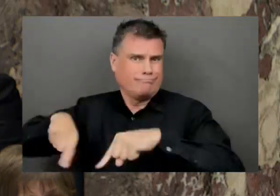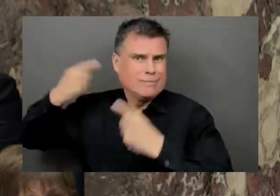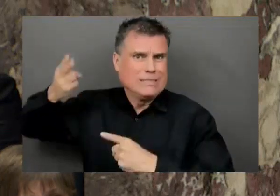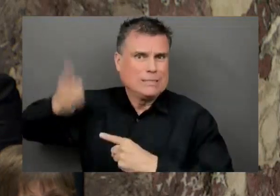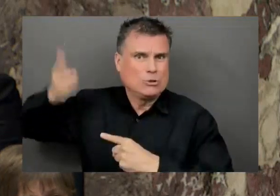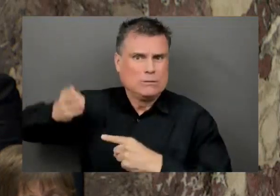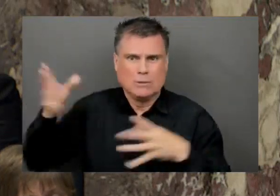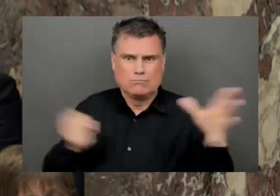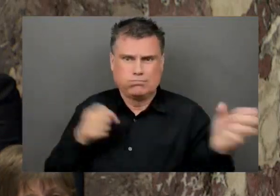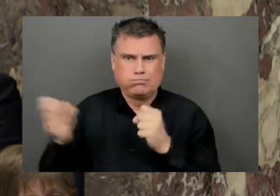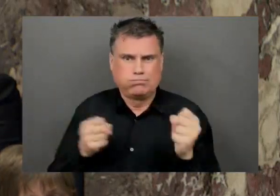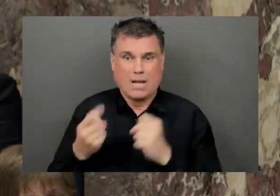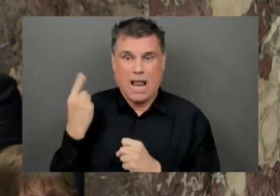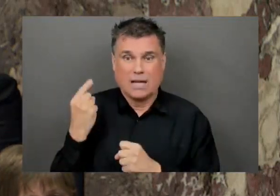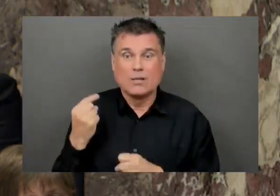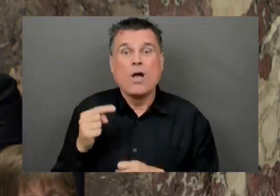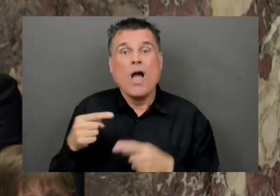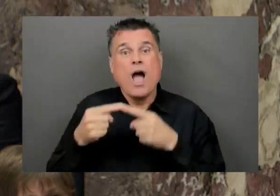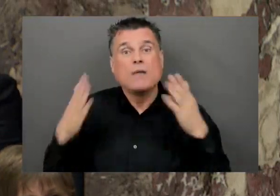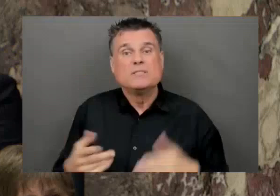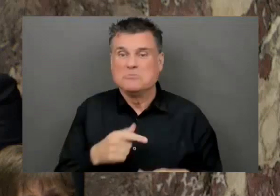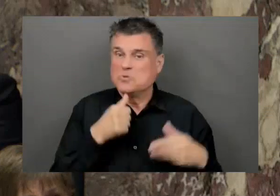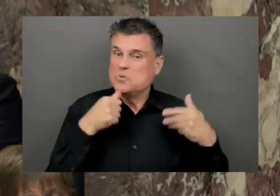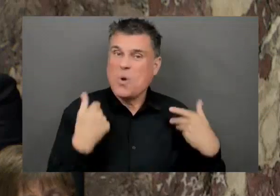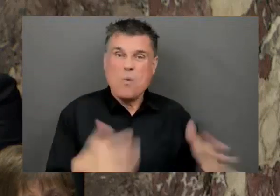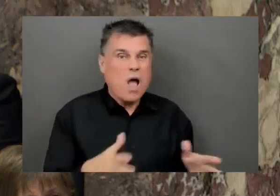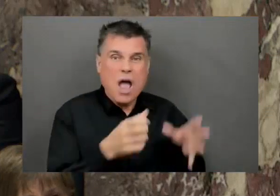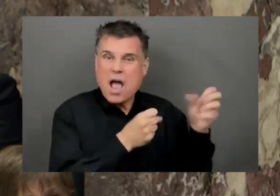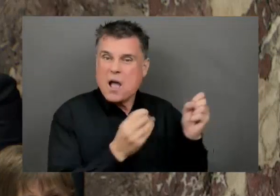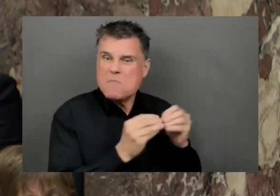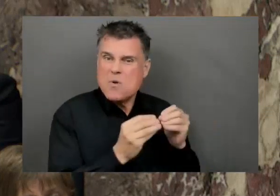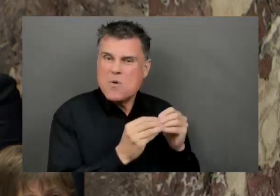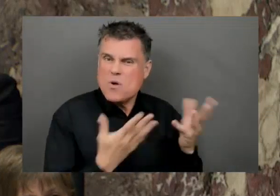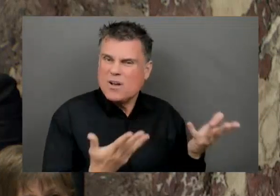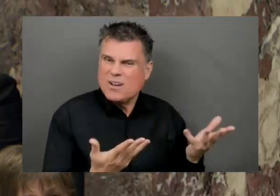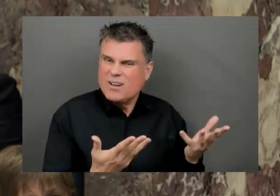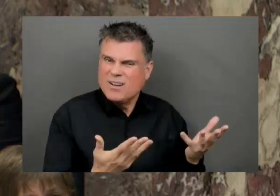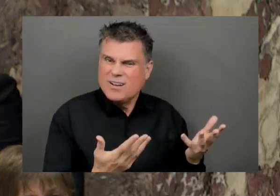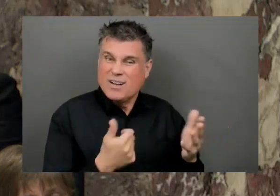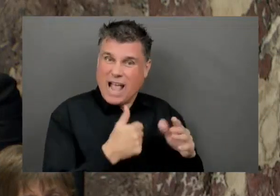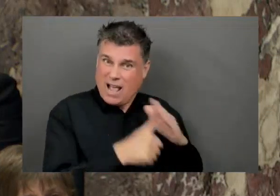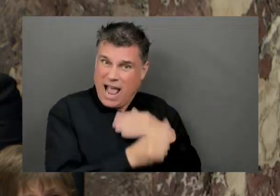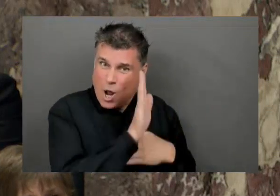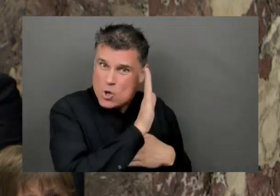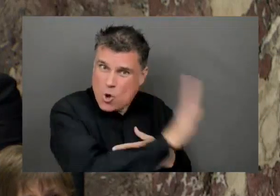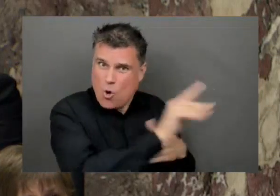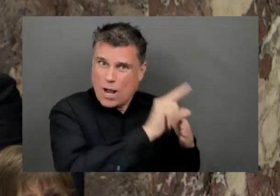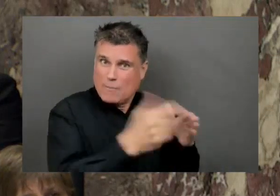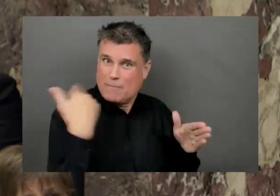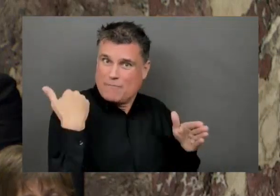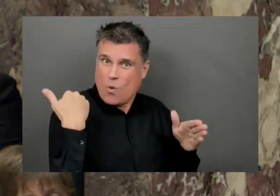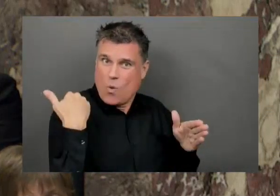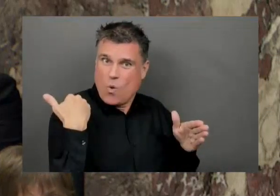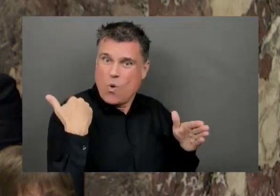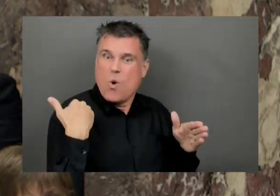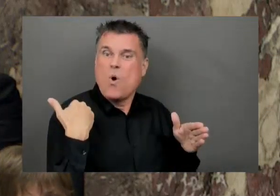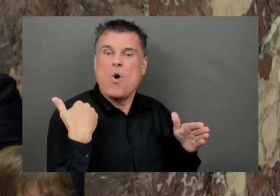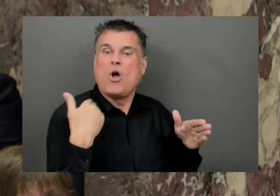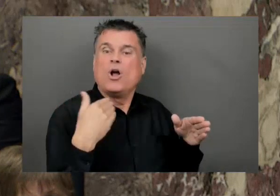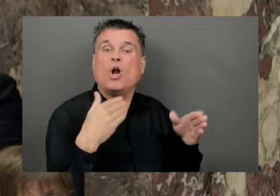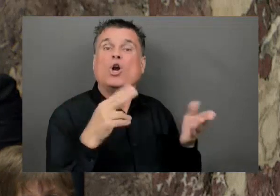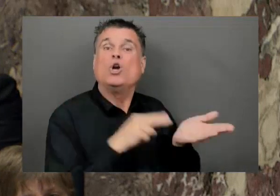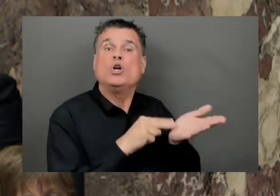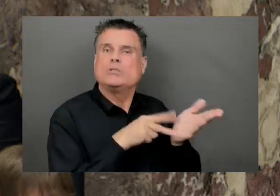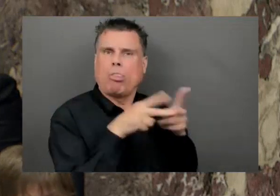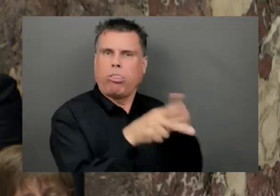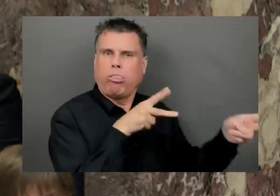saw a reduction in registered nurses and a reduction in registered psychiatric nurses for 7 years under the previous government, starting with the time the Leader of